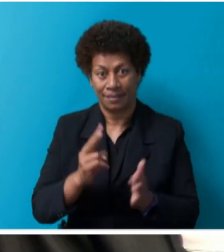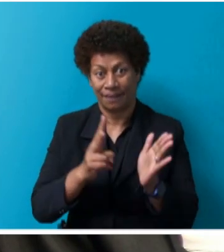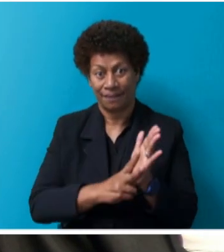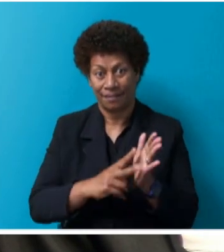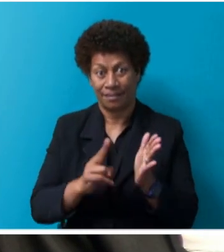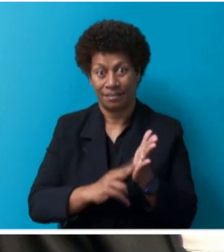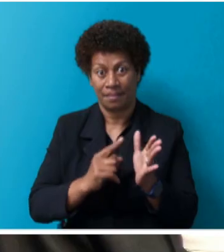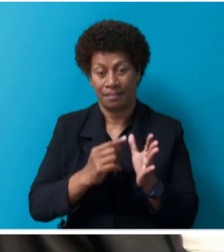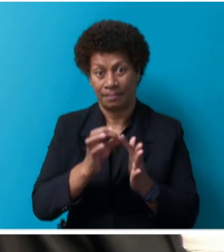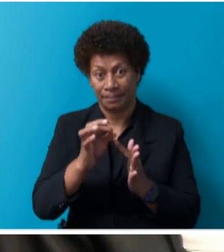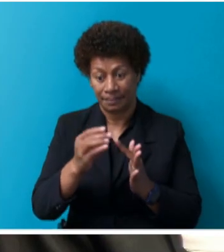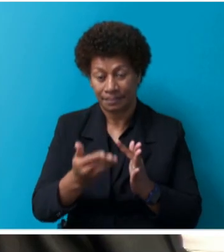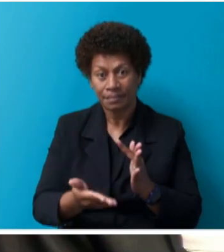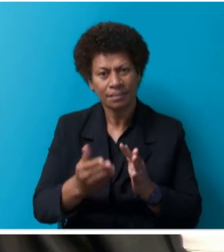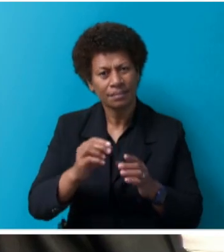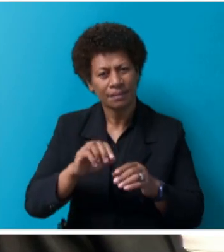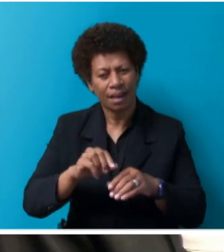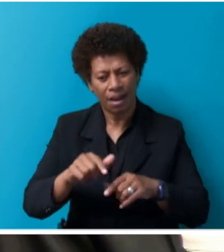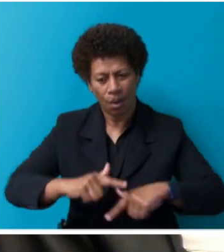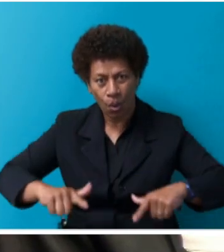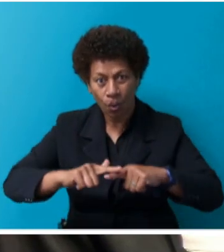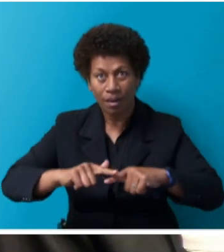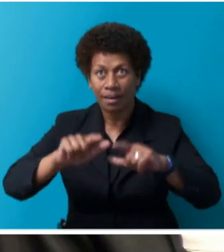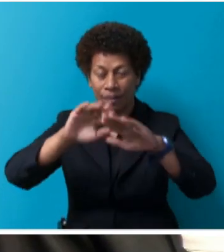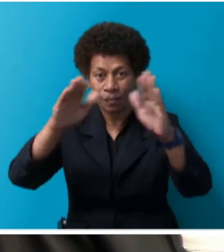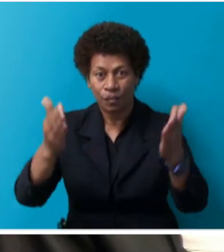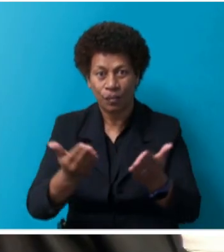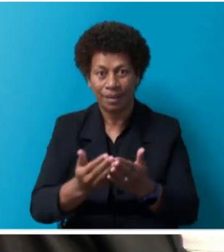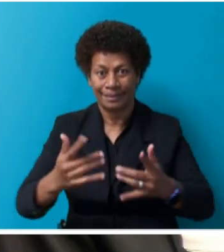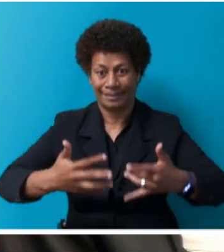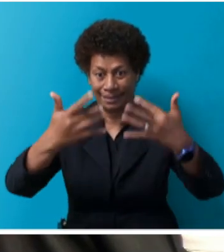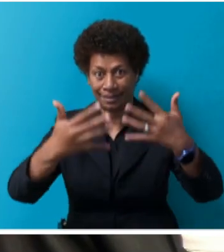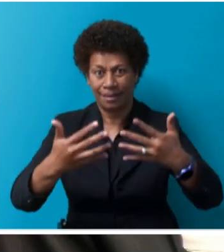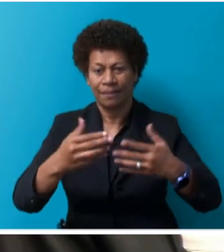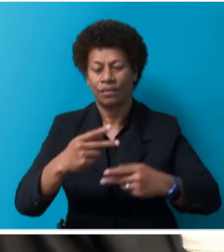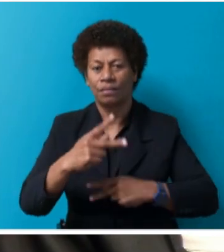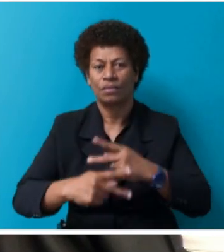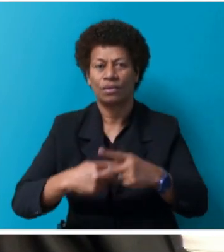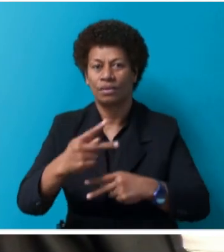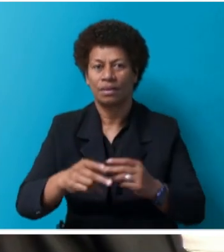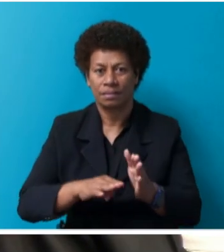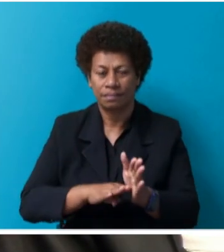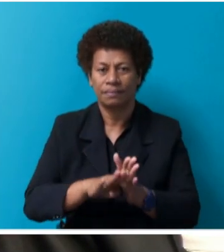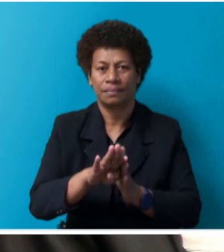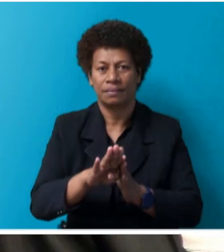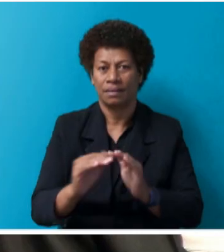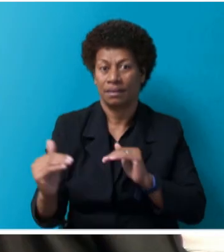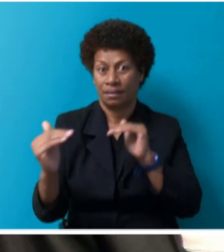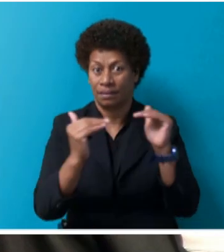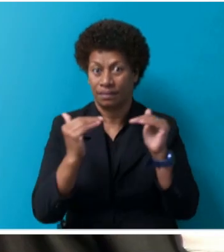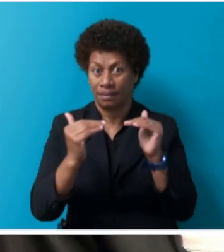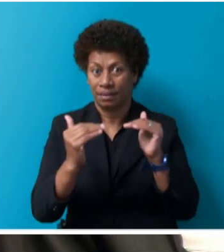evidence-based, using local and global data to inform strategies and track progress. Equity is prioritized to address the needs